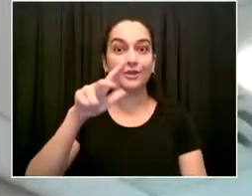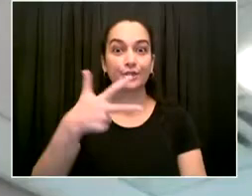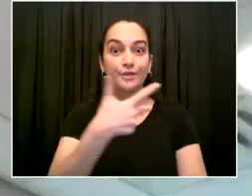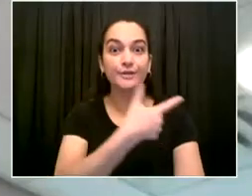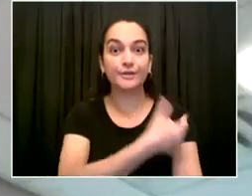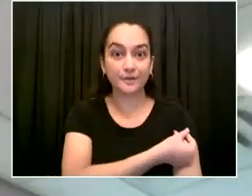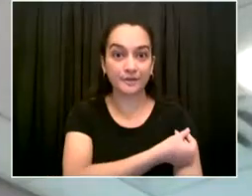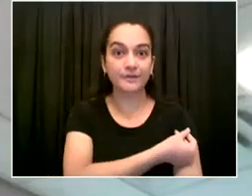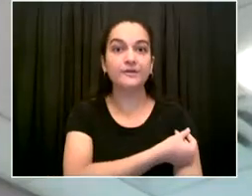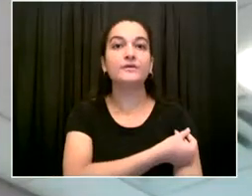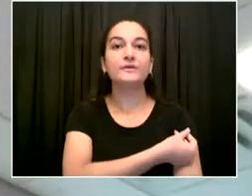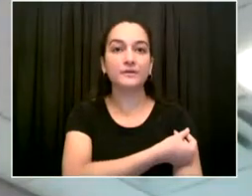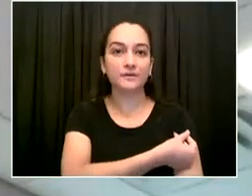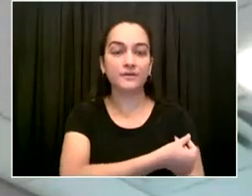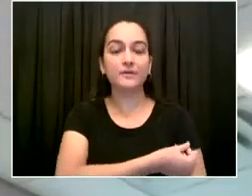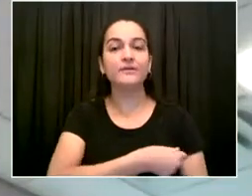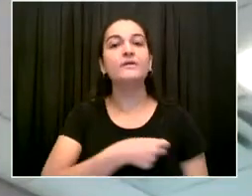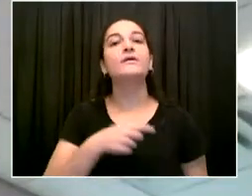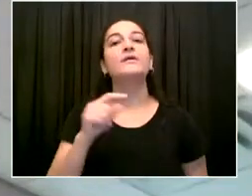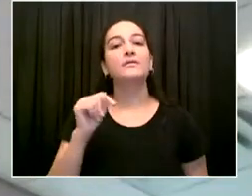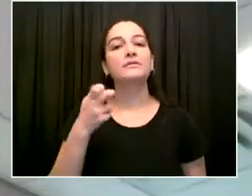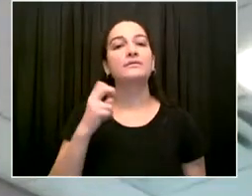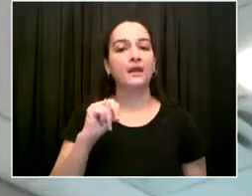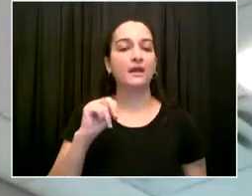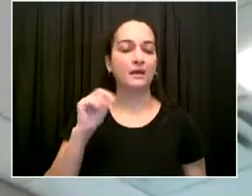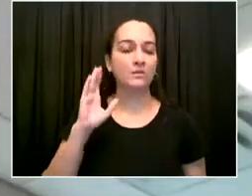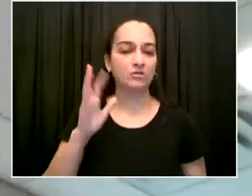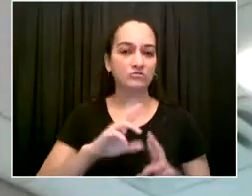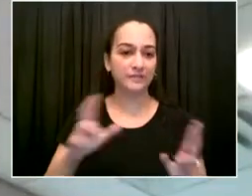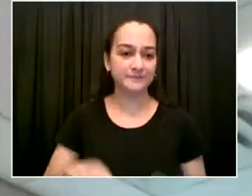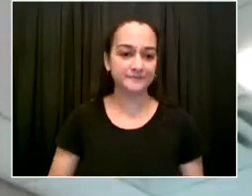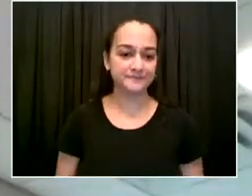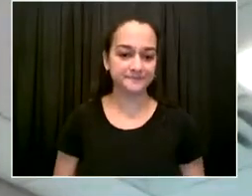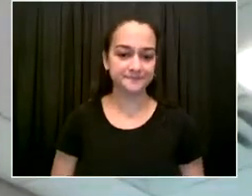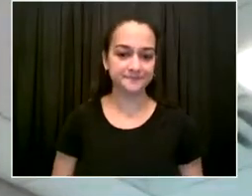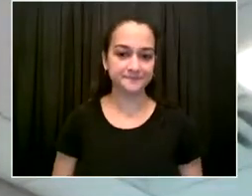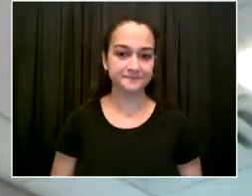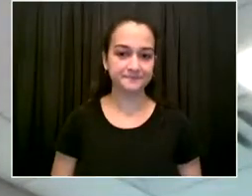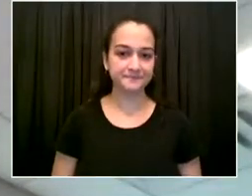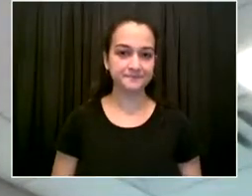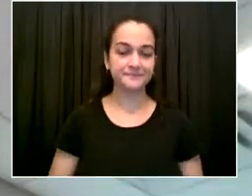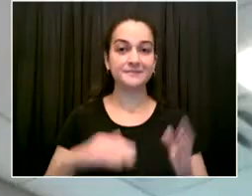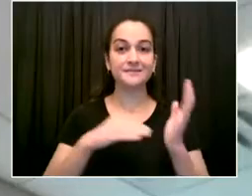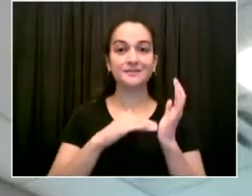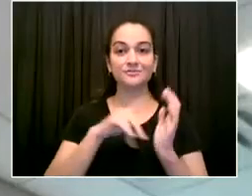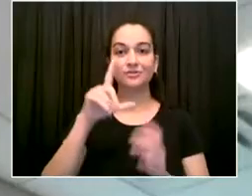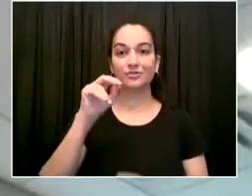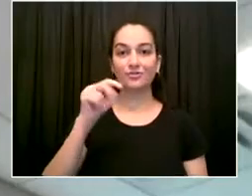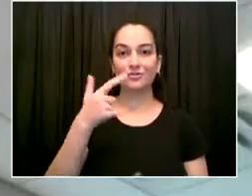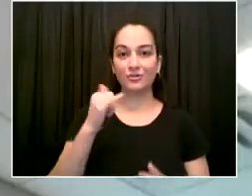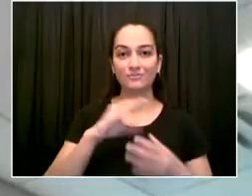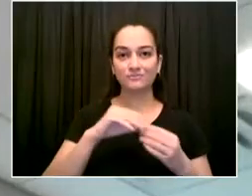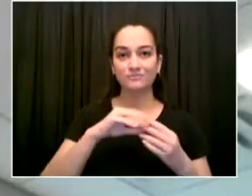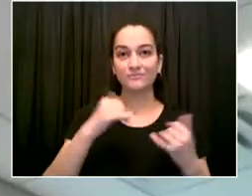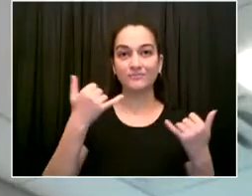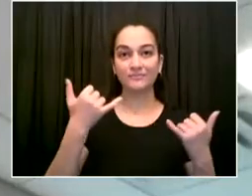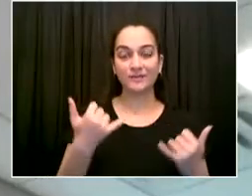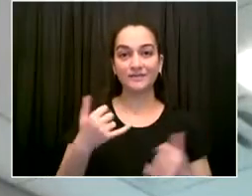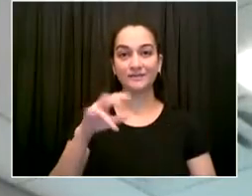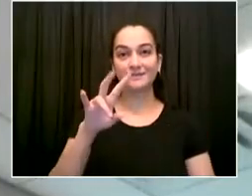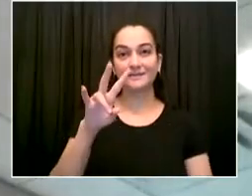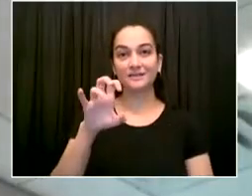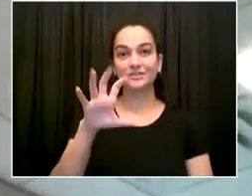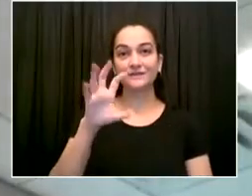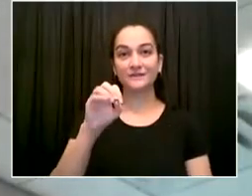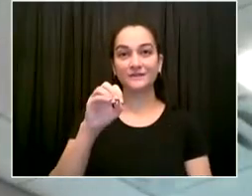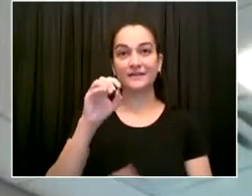Sure. Thank you, sir. So in stock right now, we have at least 750,000 doses of vaccine, and we have an ability to order more daily and